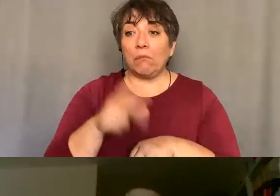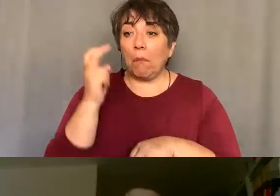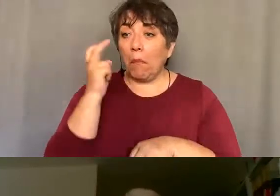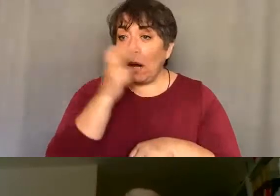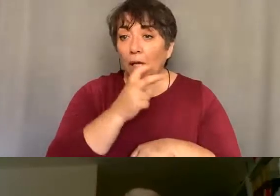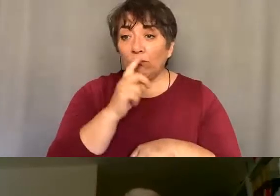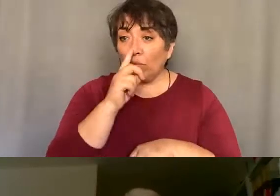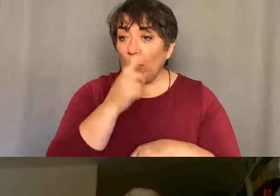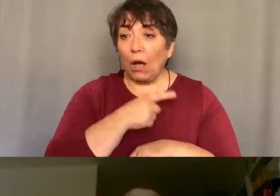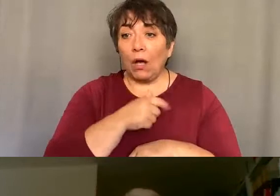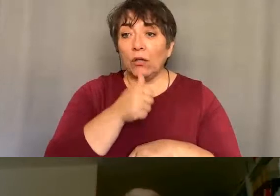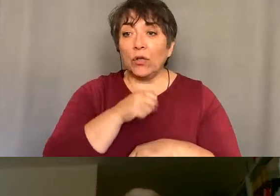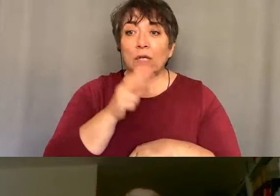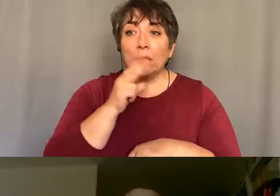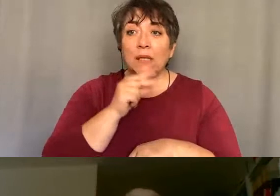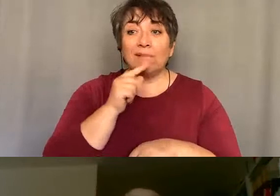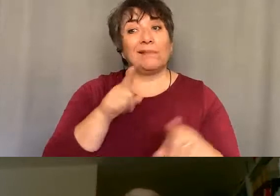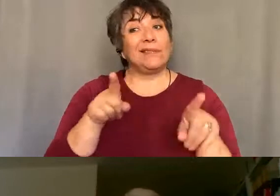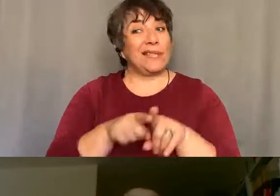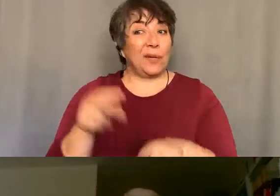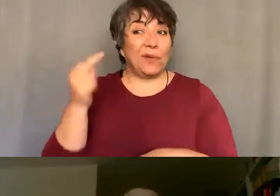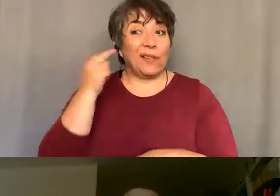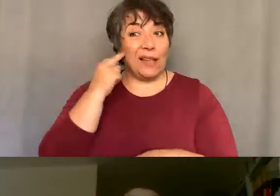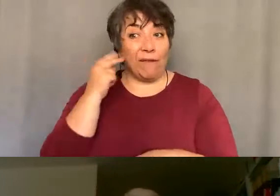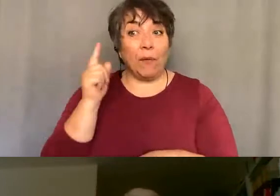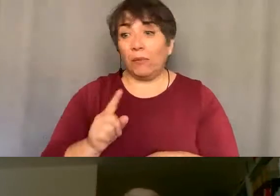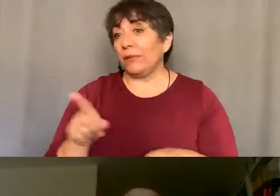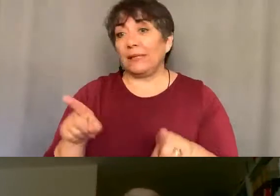well, basically the same problem as deaf people.